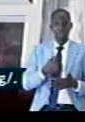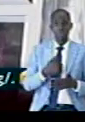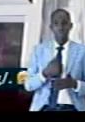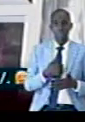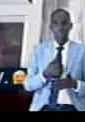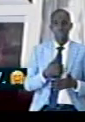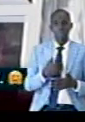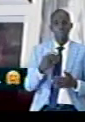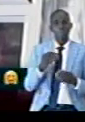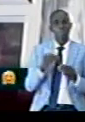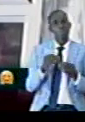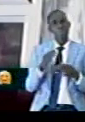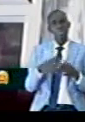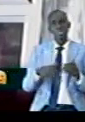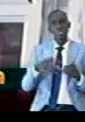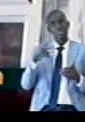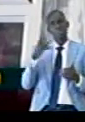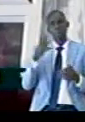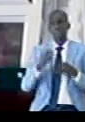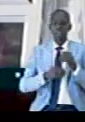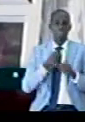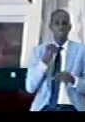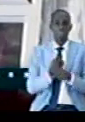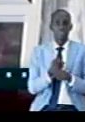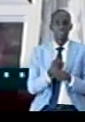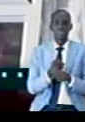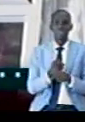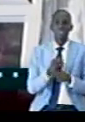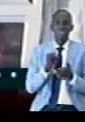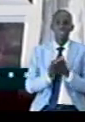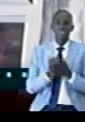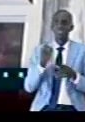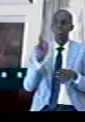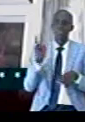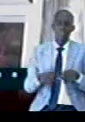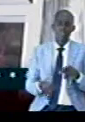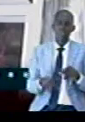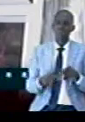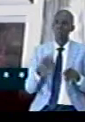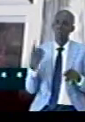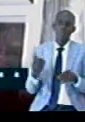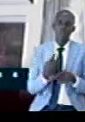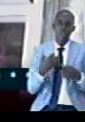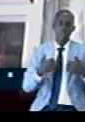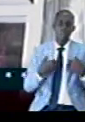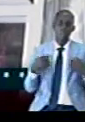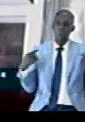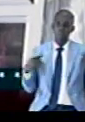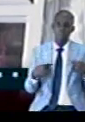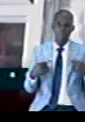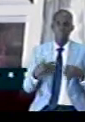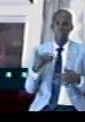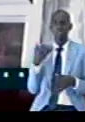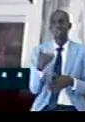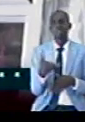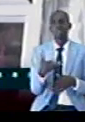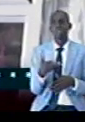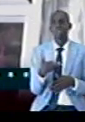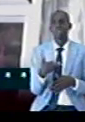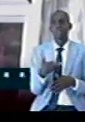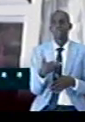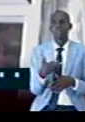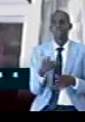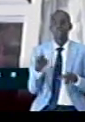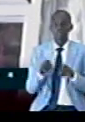it's more than 3-4 years, I cannot trek, I cannot move from here to every time I'm on top machine or motor. Even when I visit my